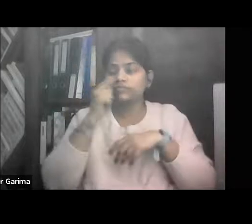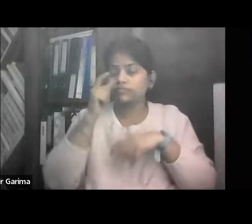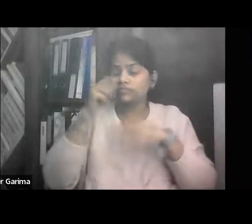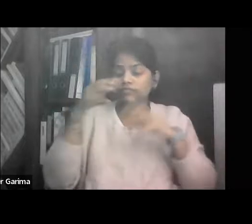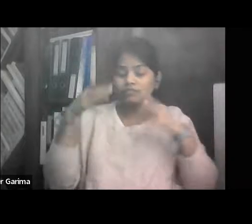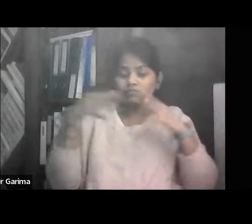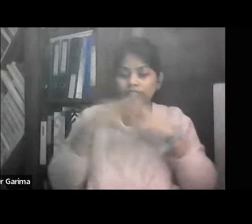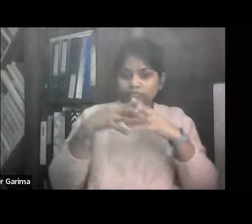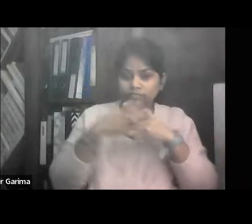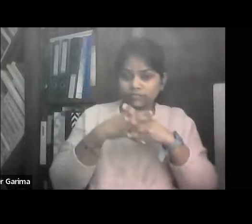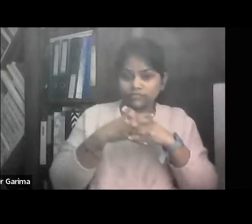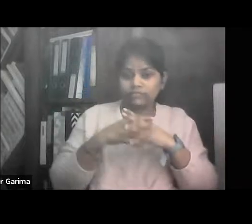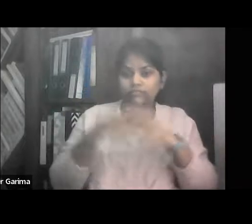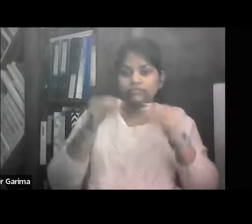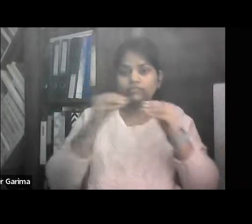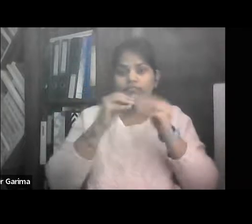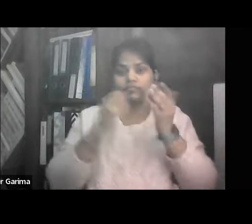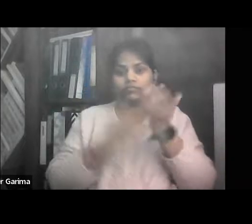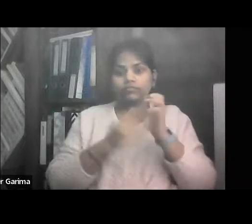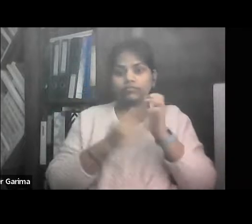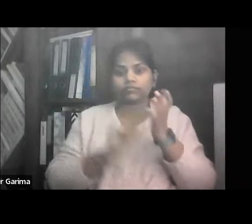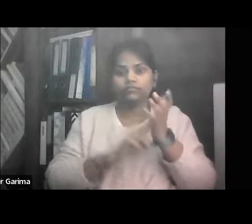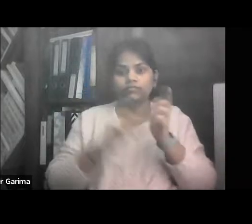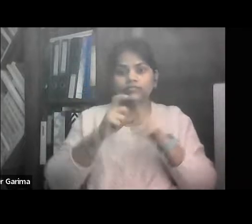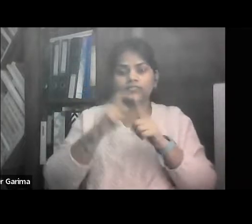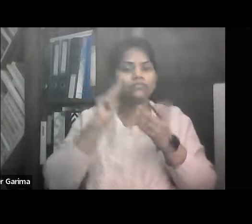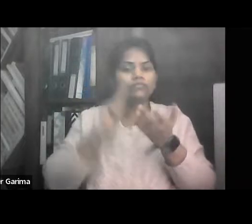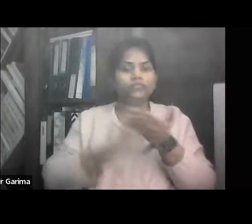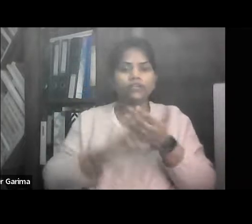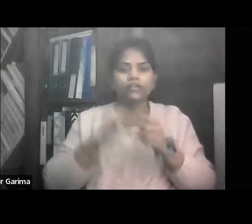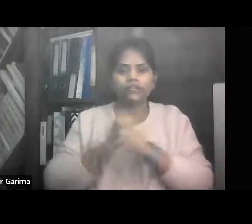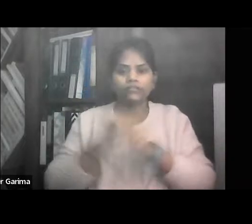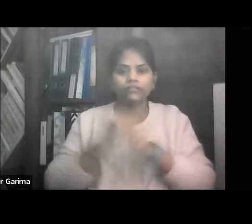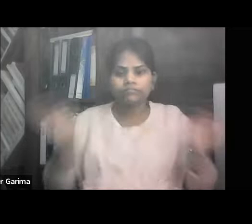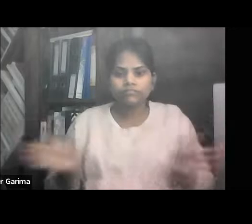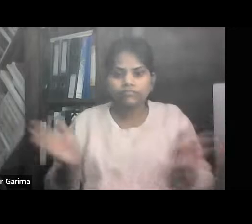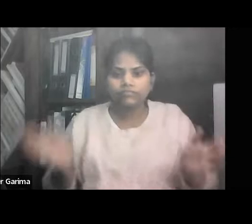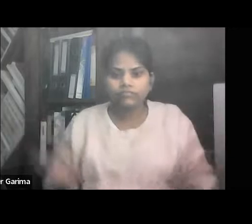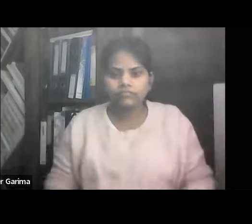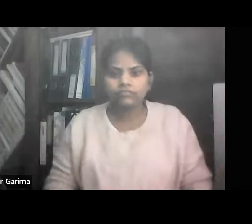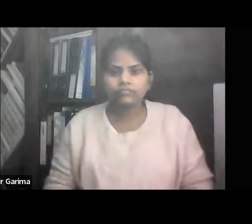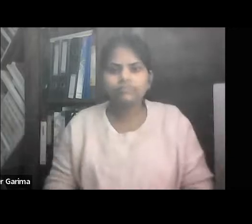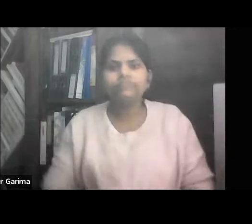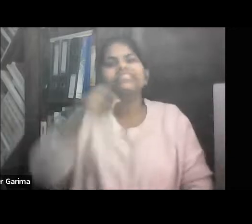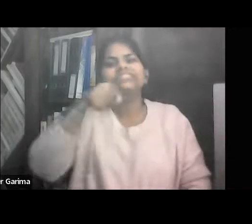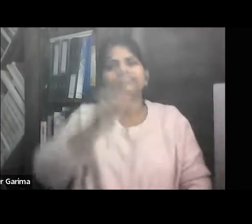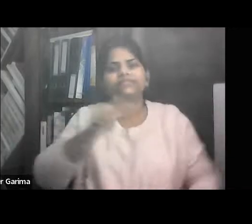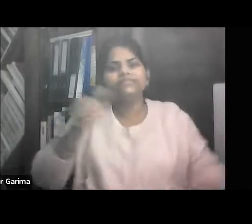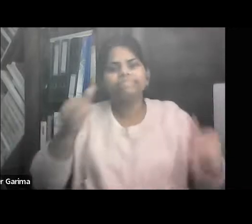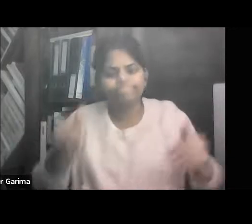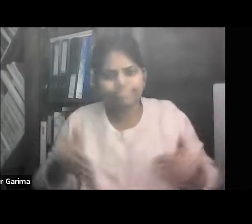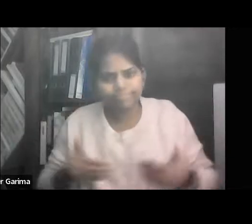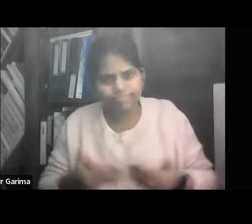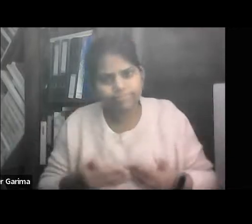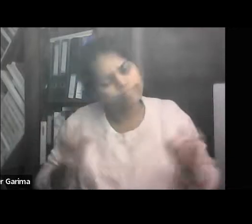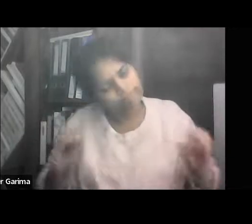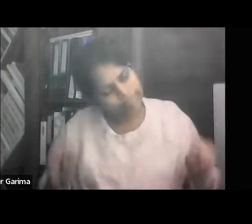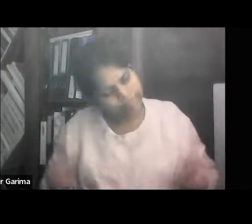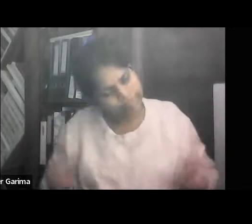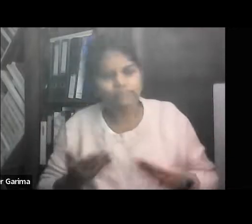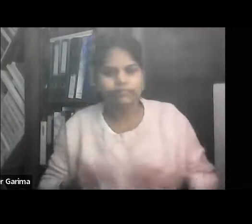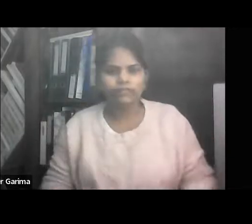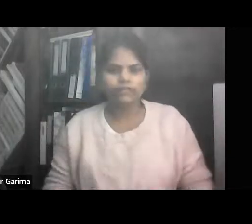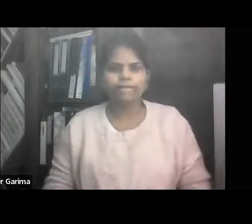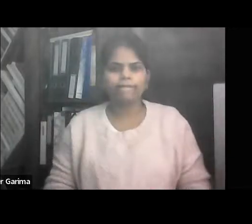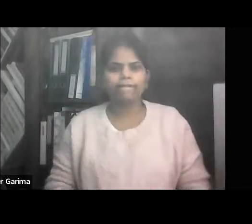Meher, since I do not have your bio note, could you please introduce yourself and then begin? Sure.